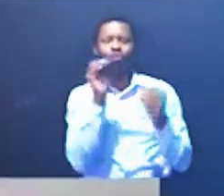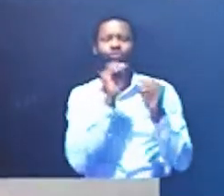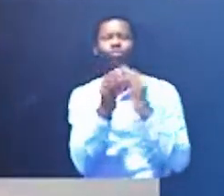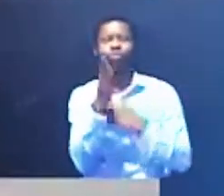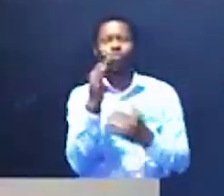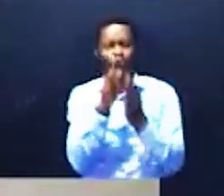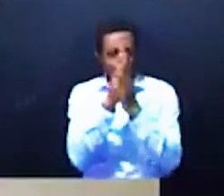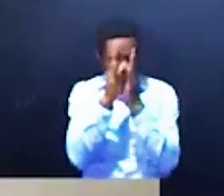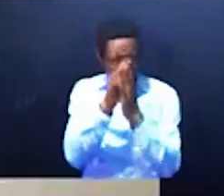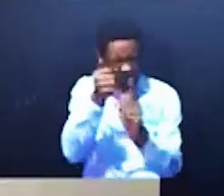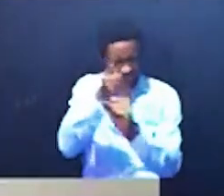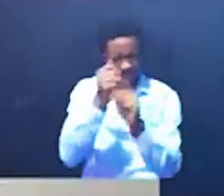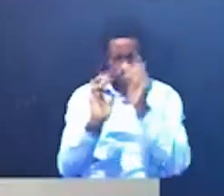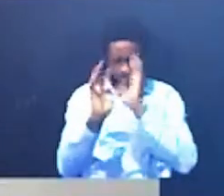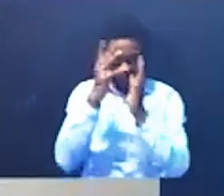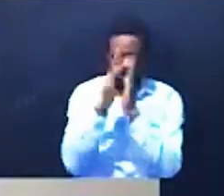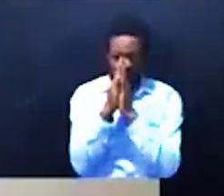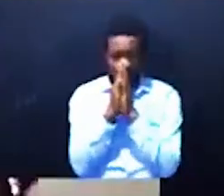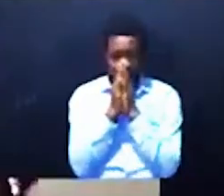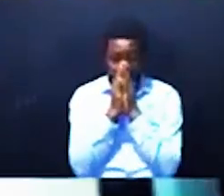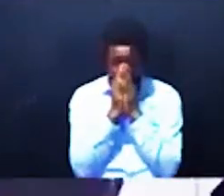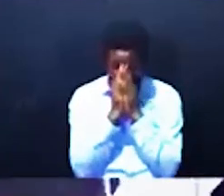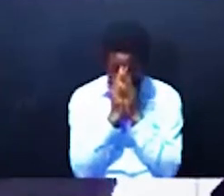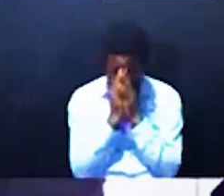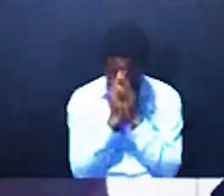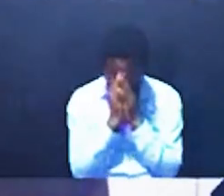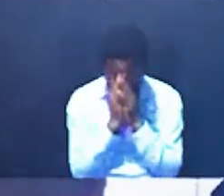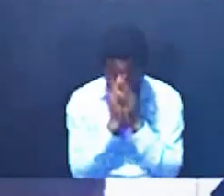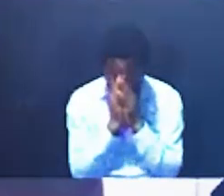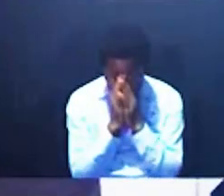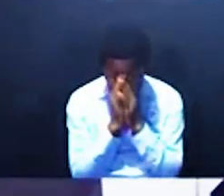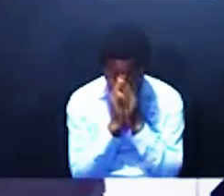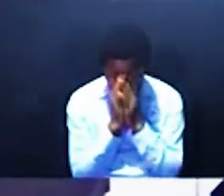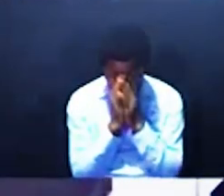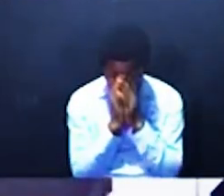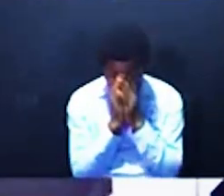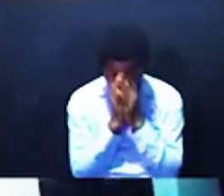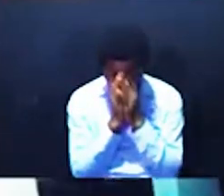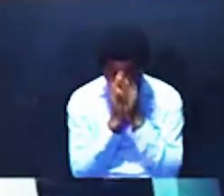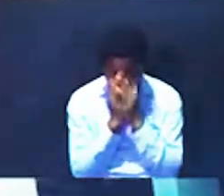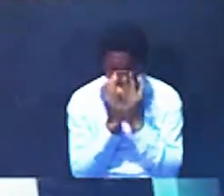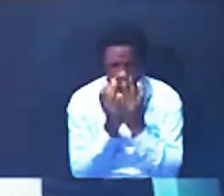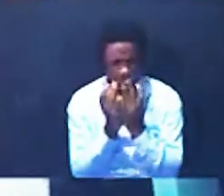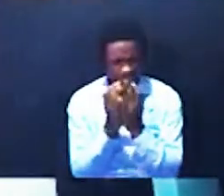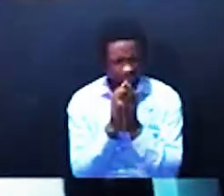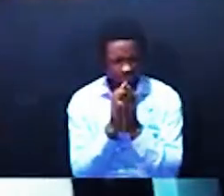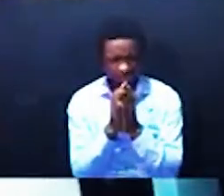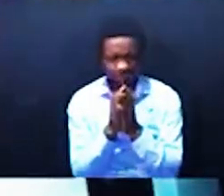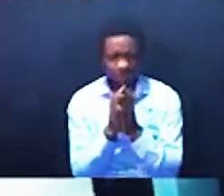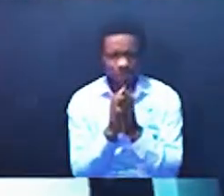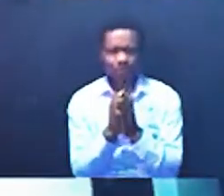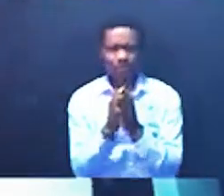God. Oh, God. Let me not change to be a wicked fellow